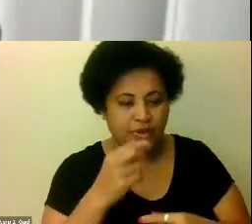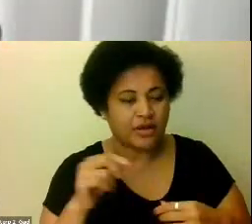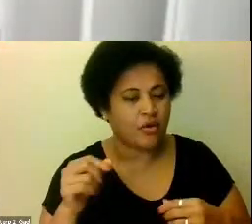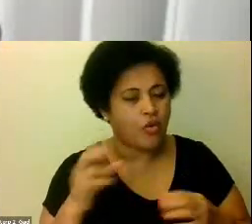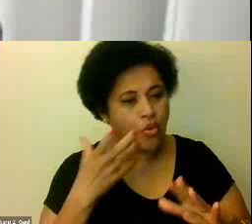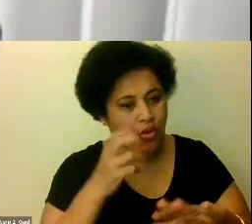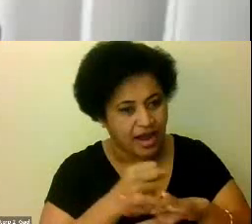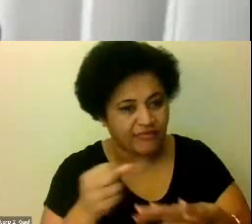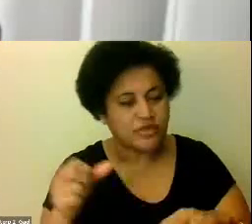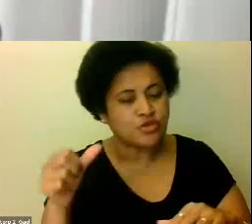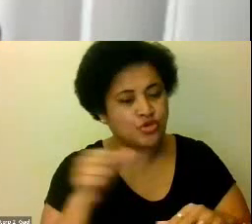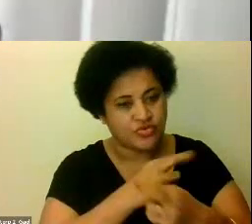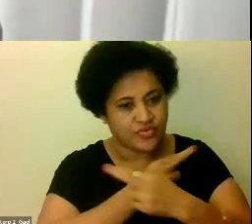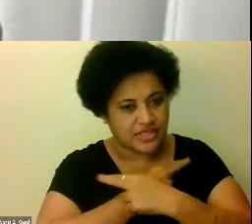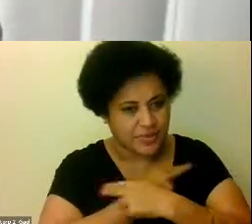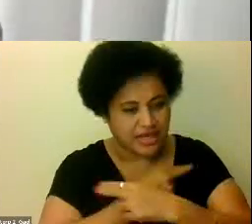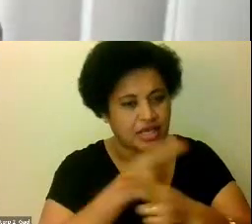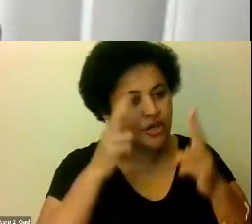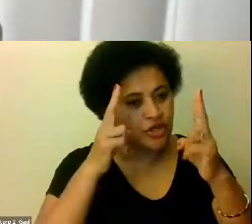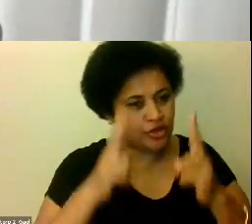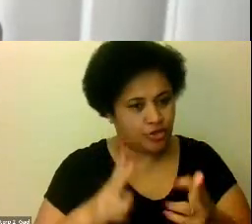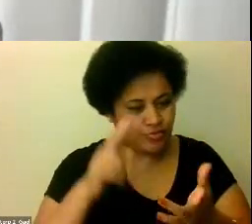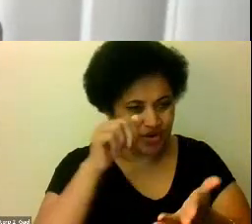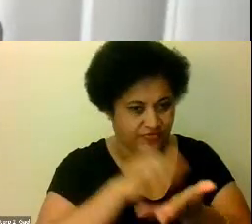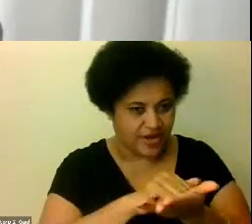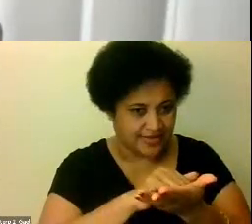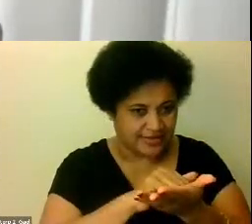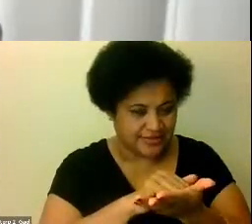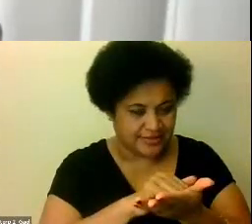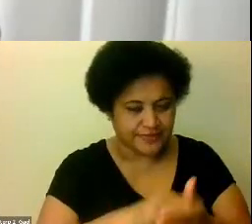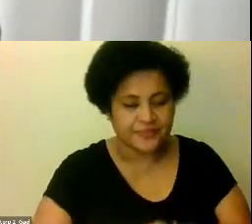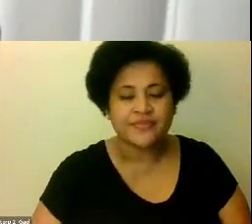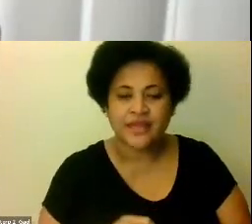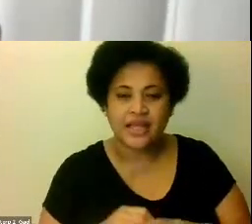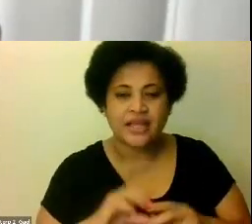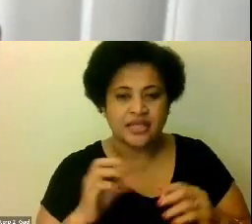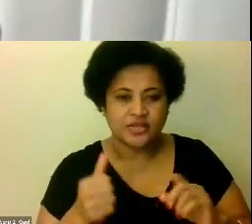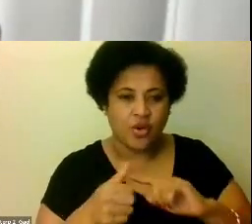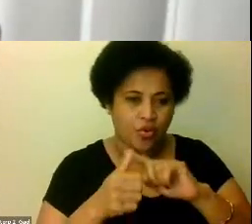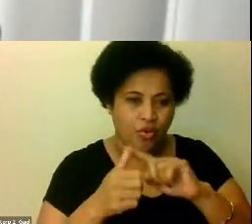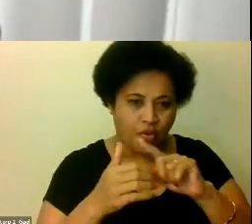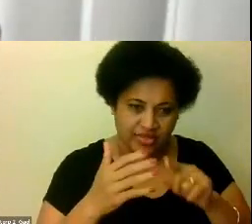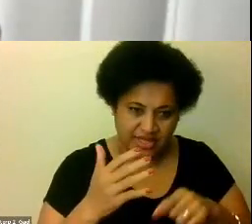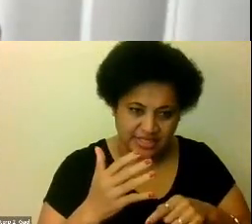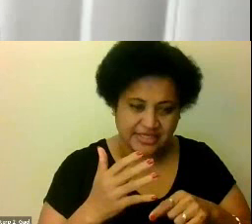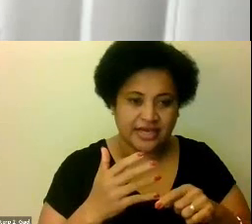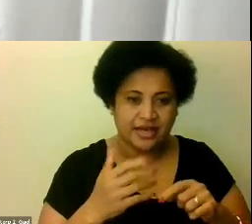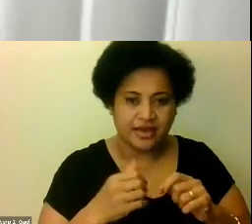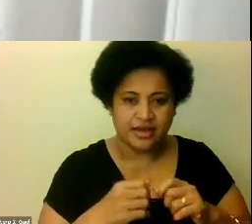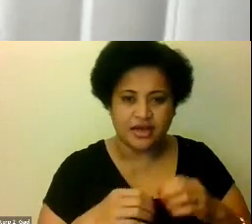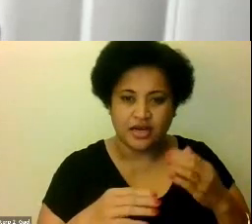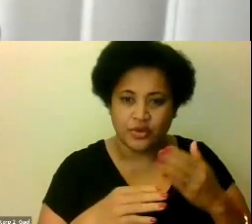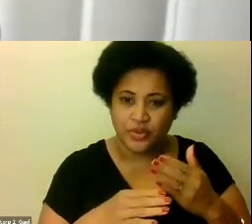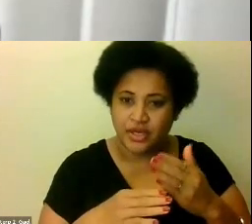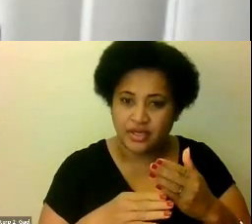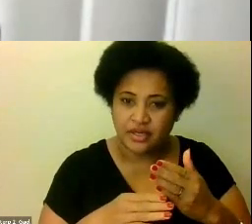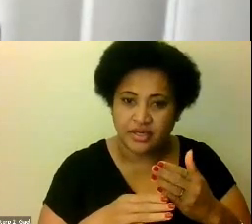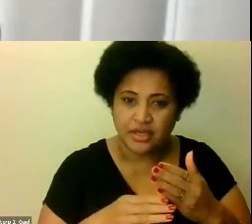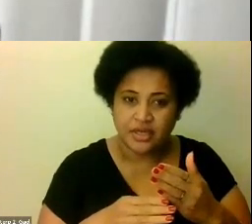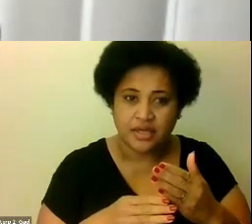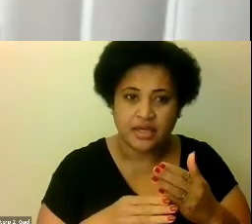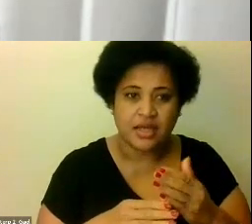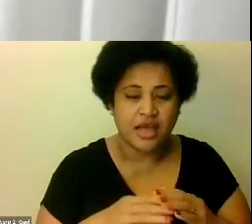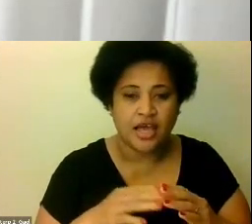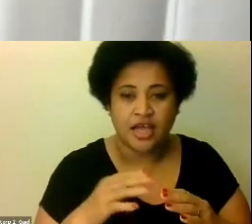with solutions and products that are going to contribute to these smart cities. So I think these are, to begin with, maybe I can leave you here with these two